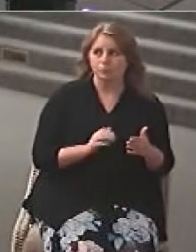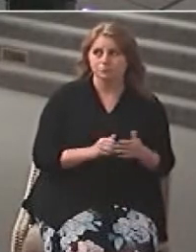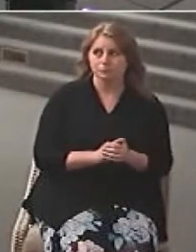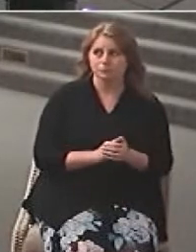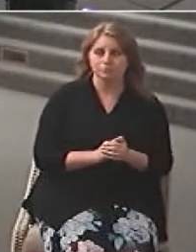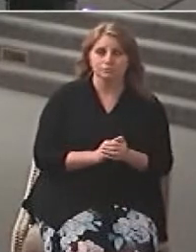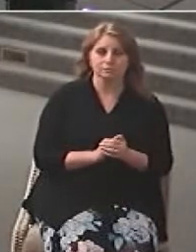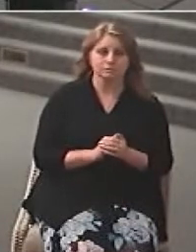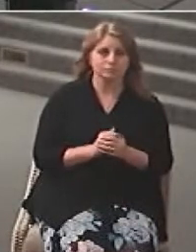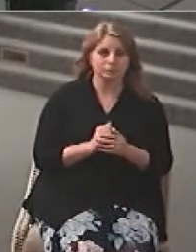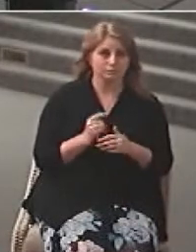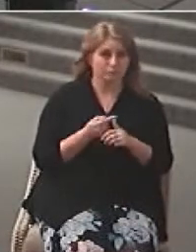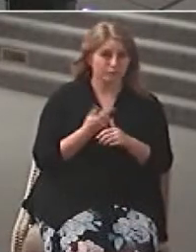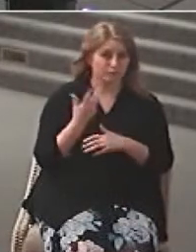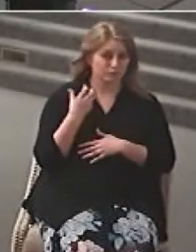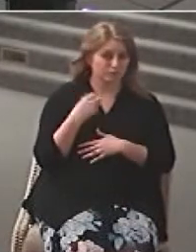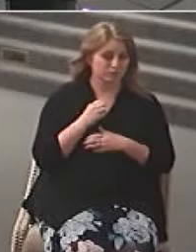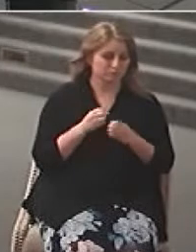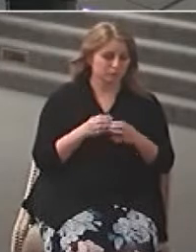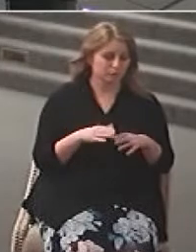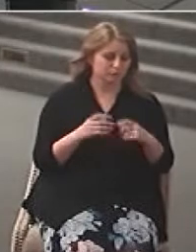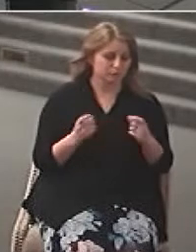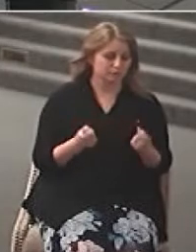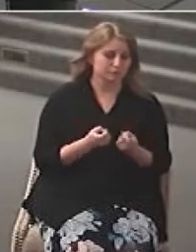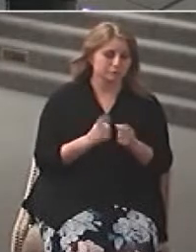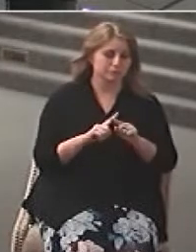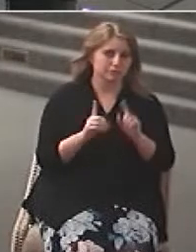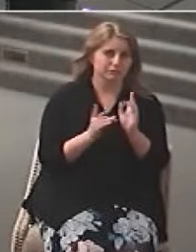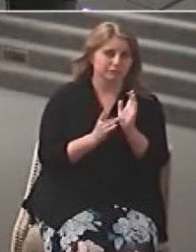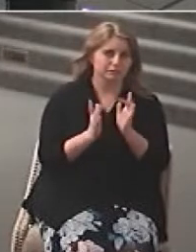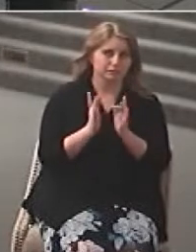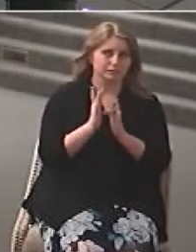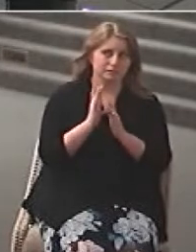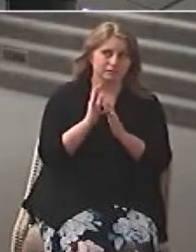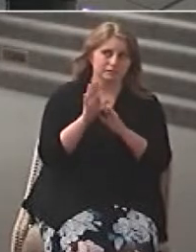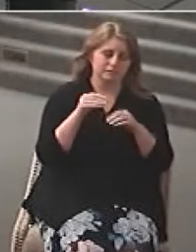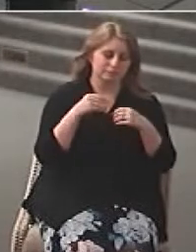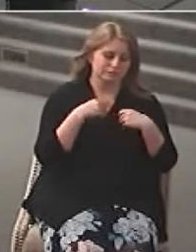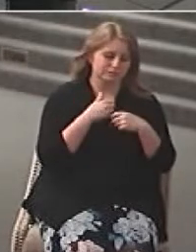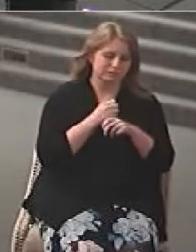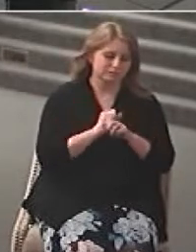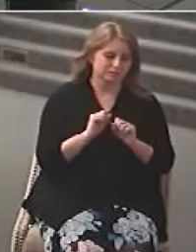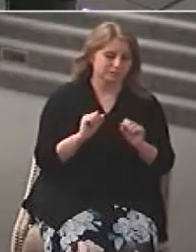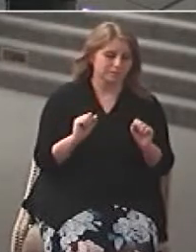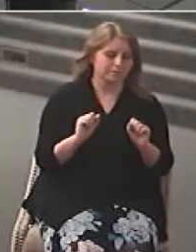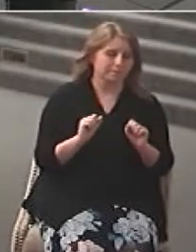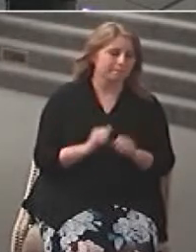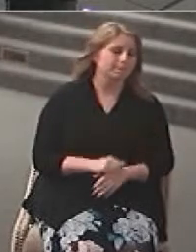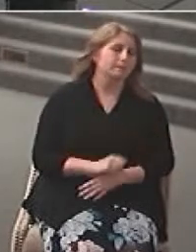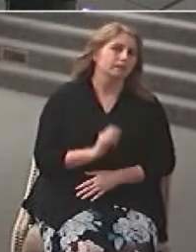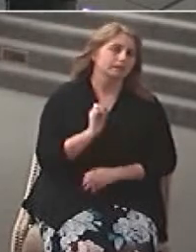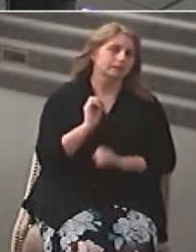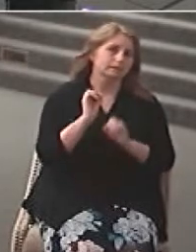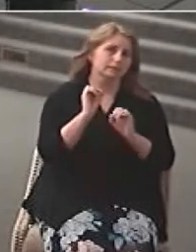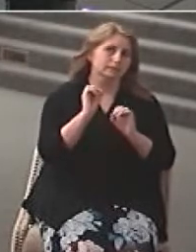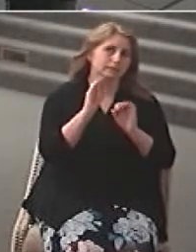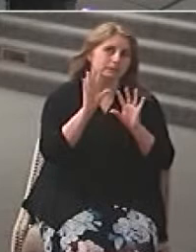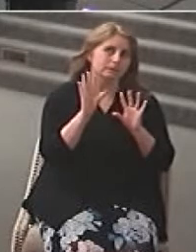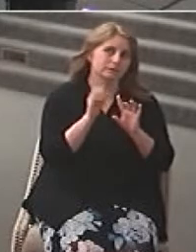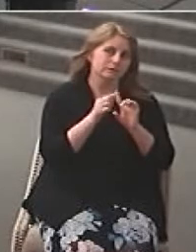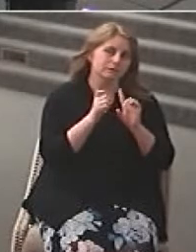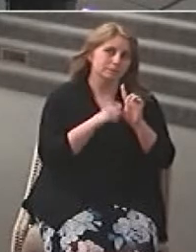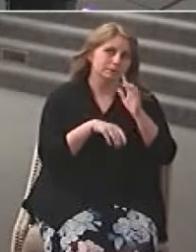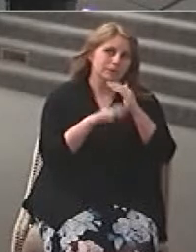I once was lost in sin, but Jesus took me in, and then a little light